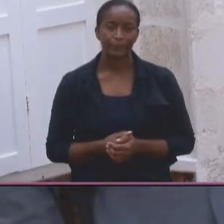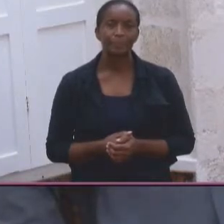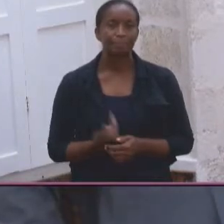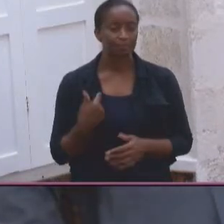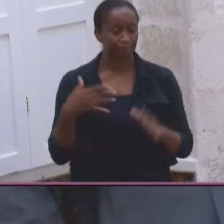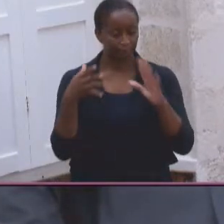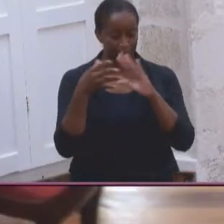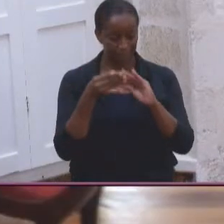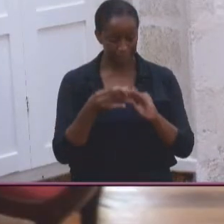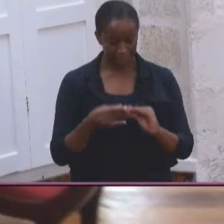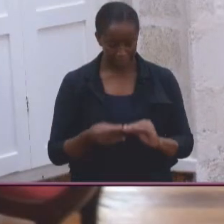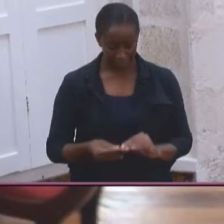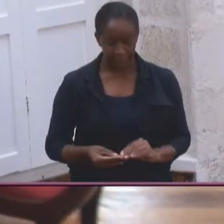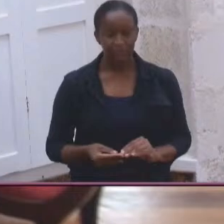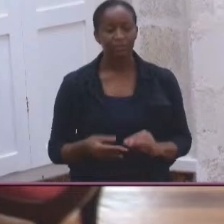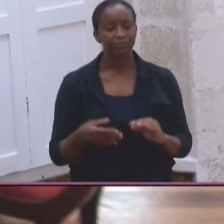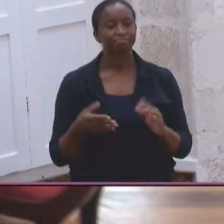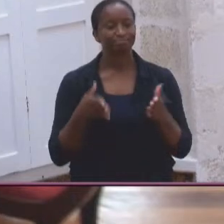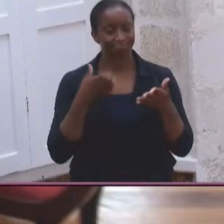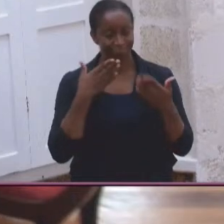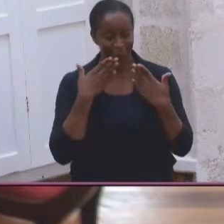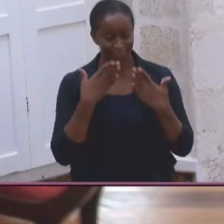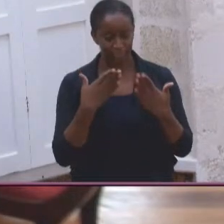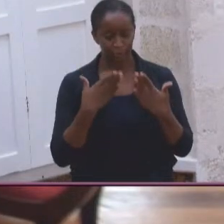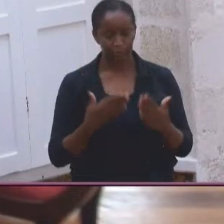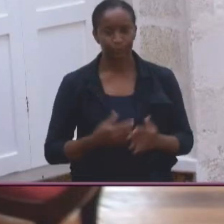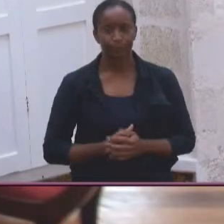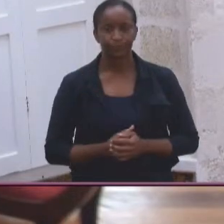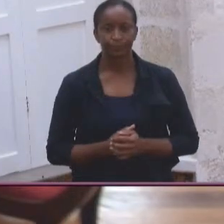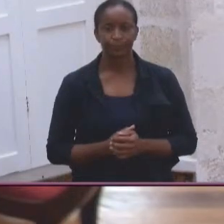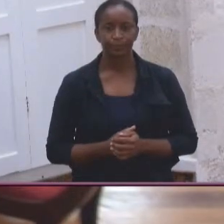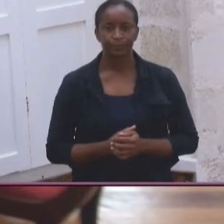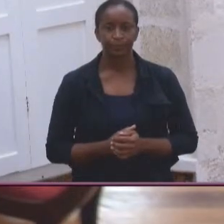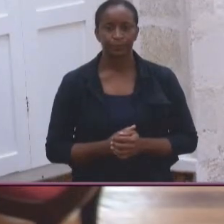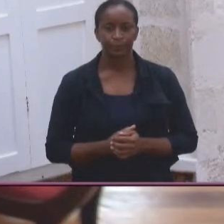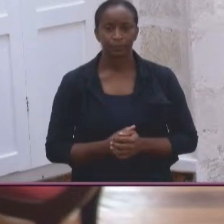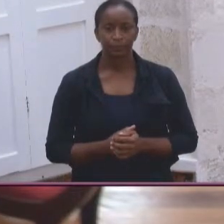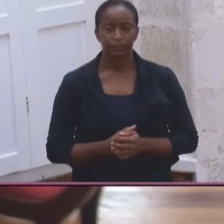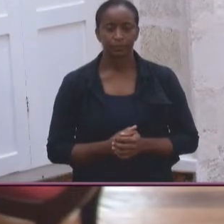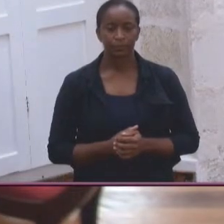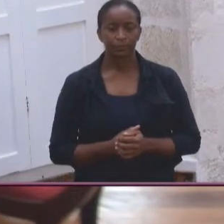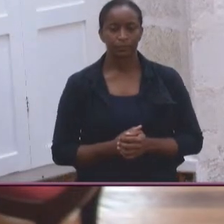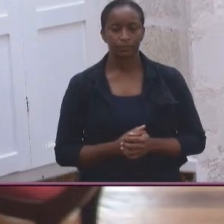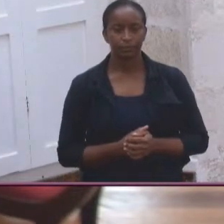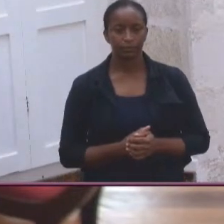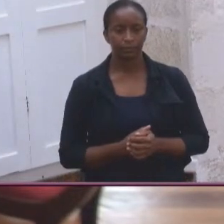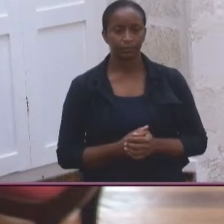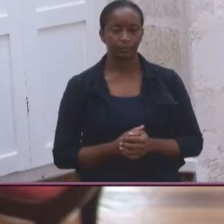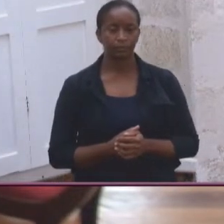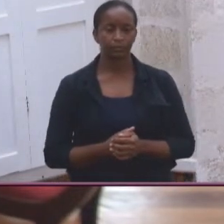sir. Thank you very much, Senator Malado. Senator Reverend Charles Norris.